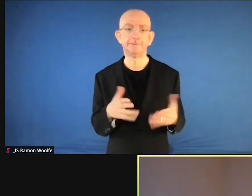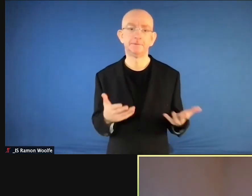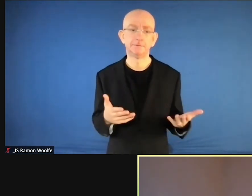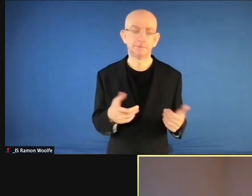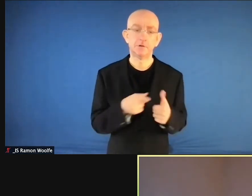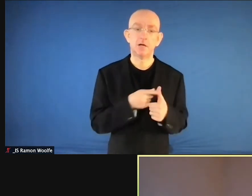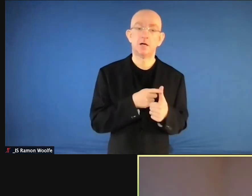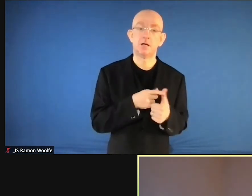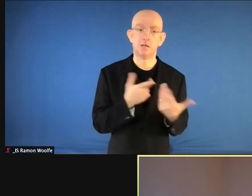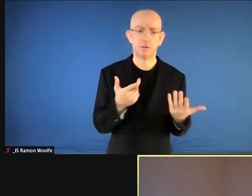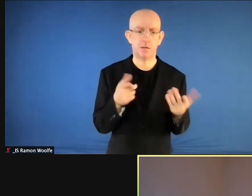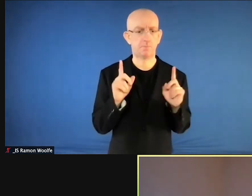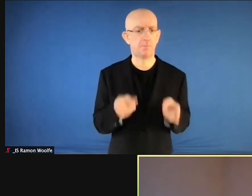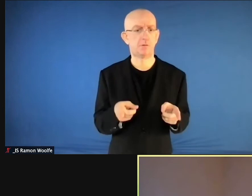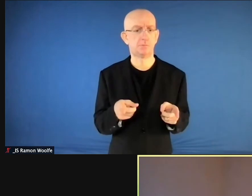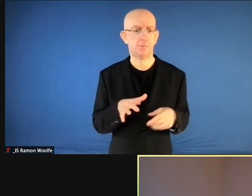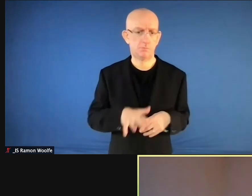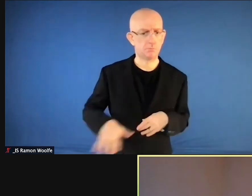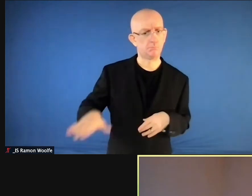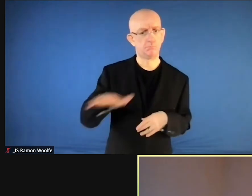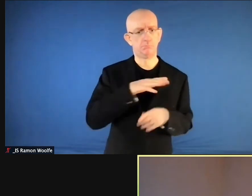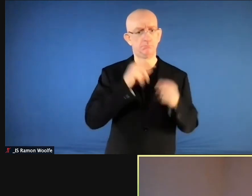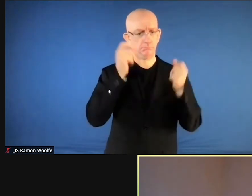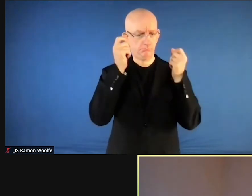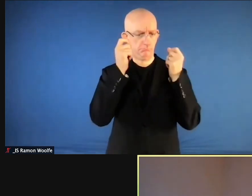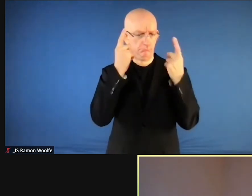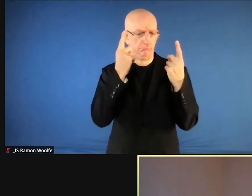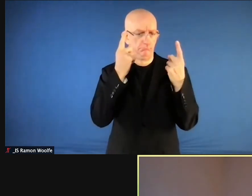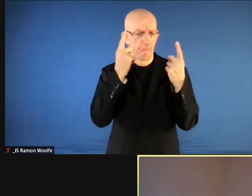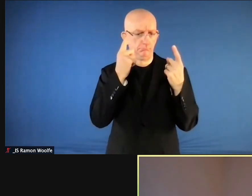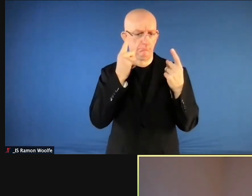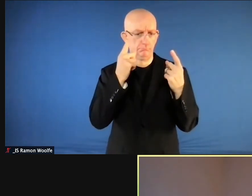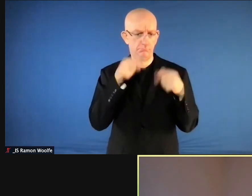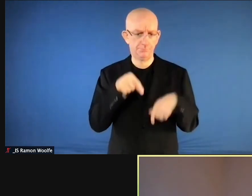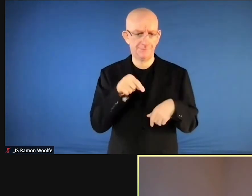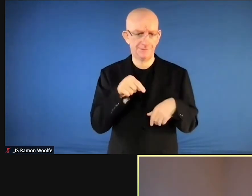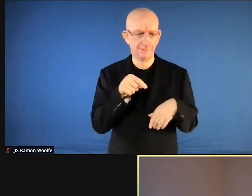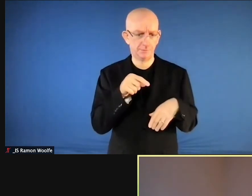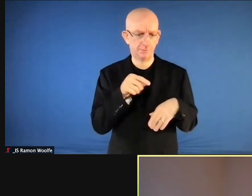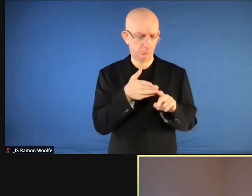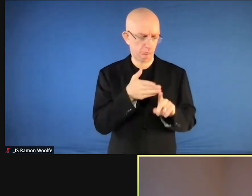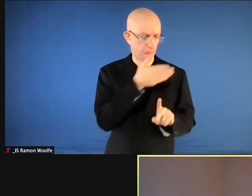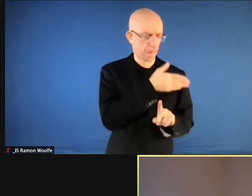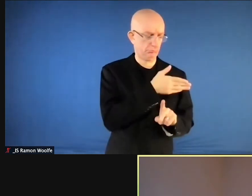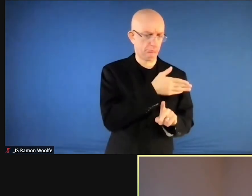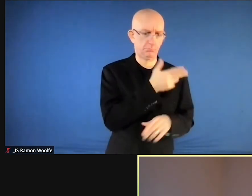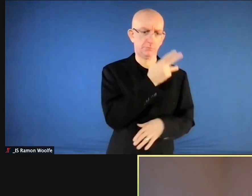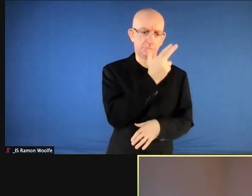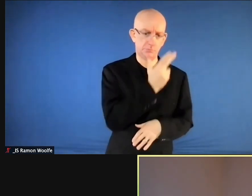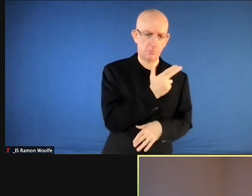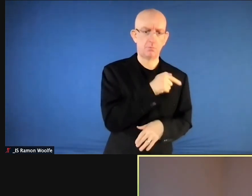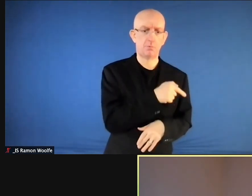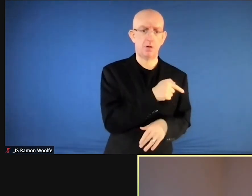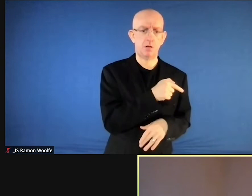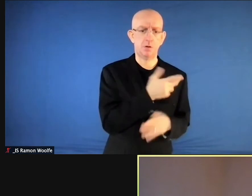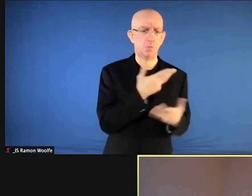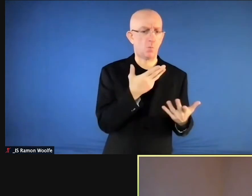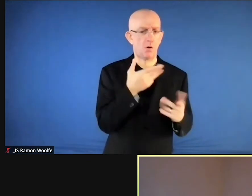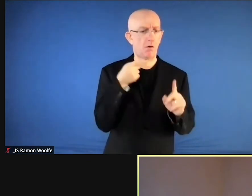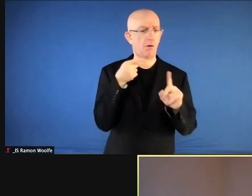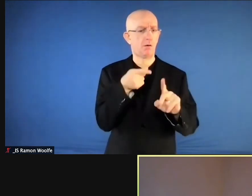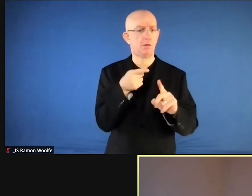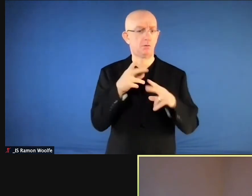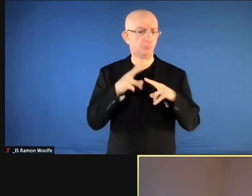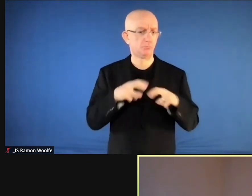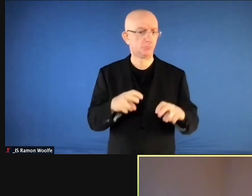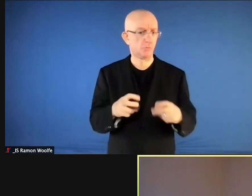the purpose of the research. And when I mean there needs to be a clear understanding, I mean the people of concern,